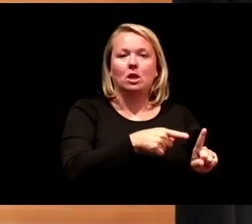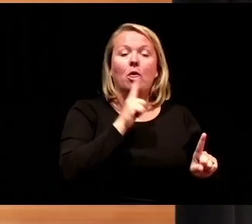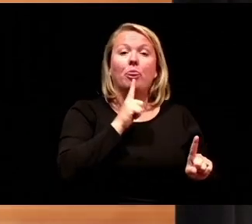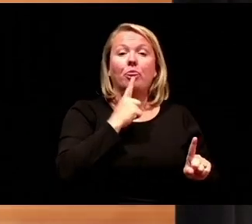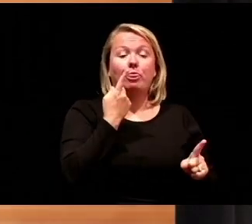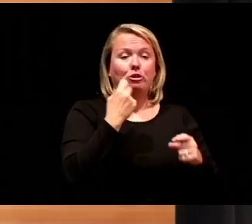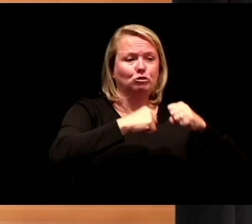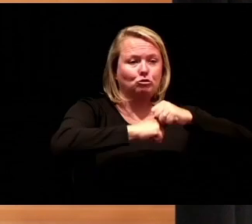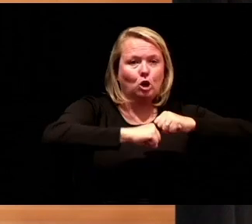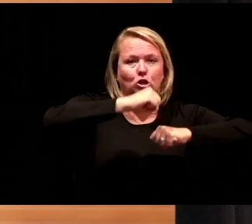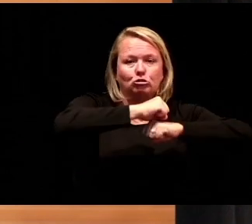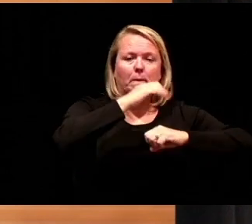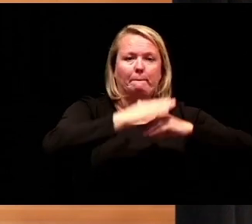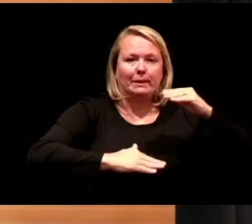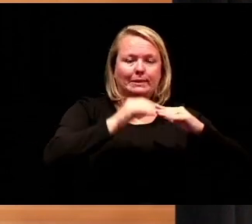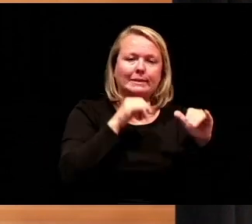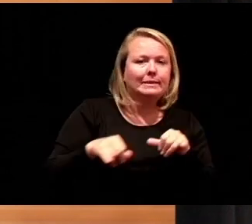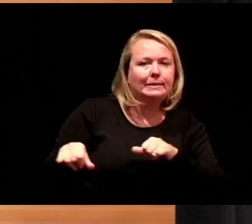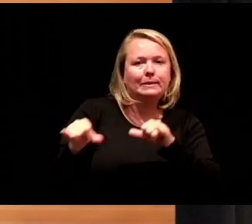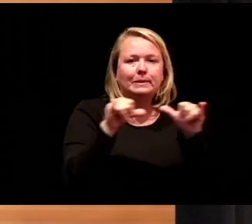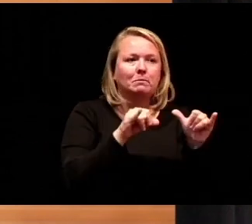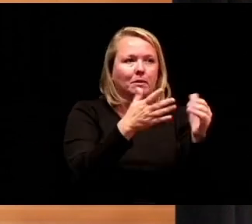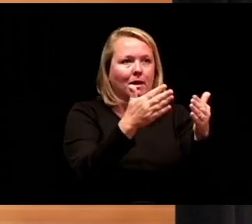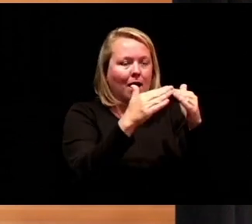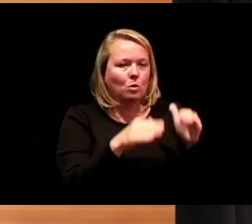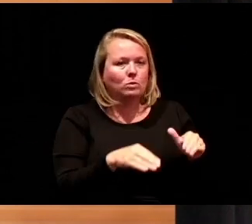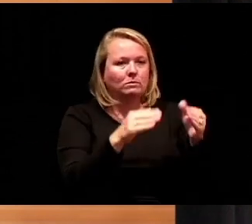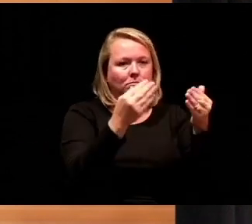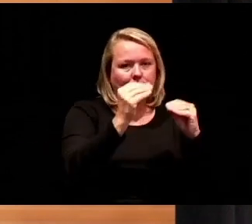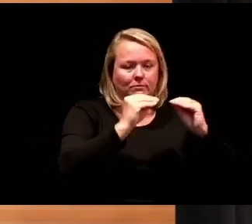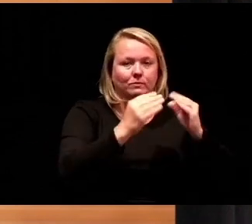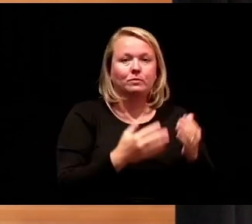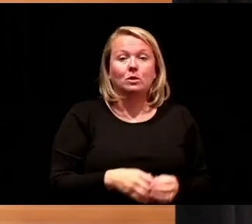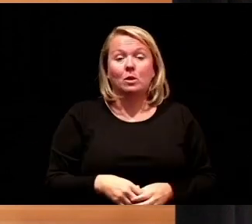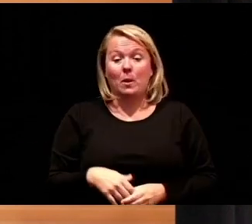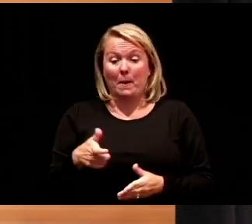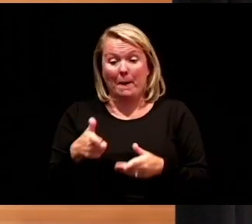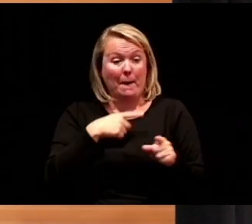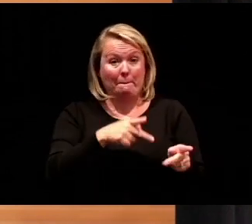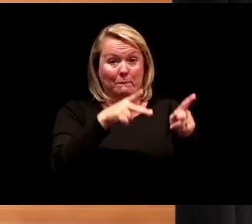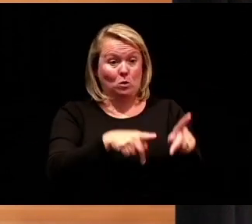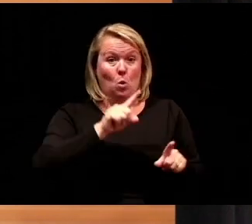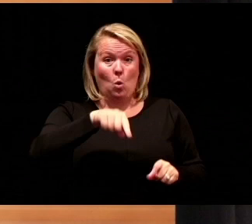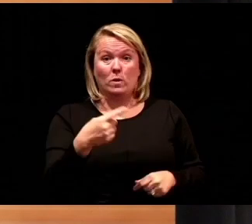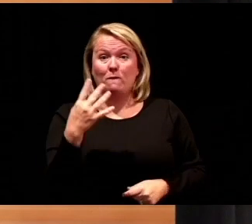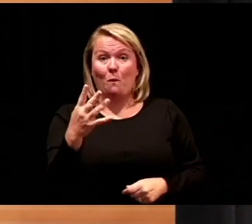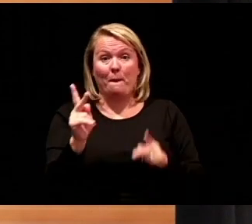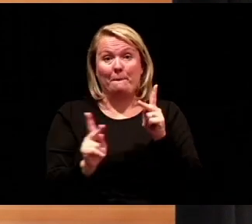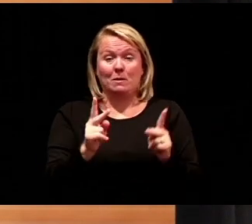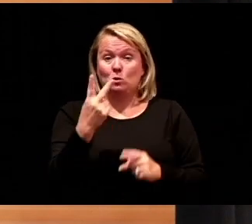and managers and housing providers the opportunity to adjust what that looks like based on the structure of the house itself. Because